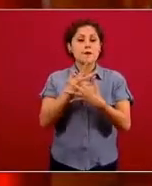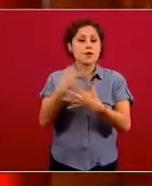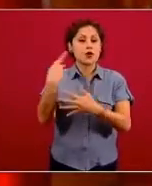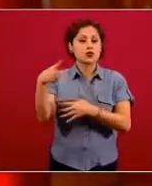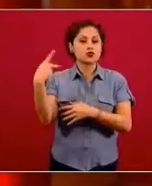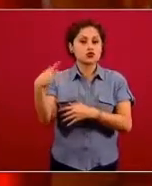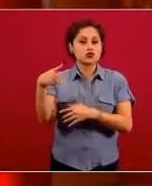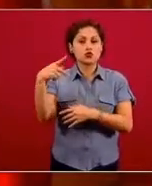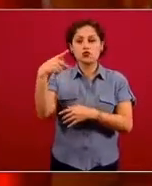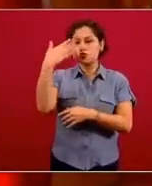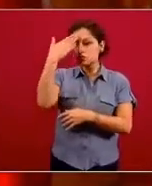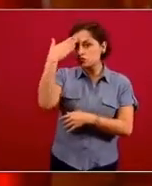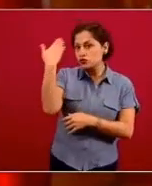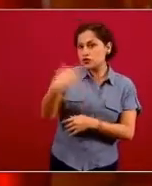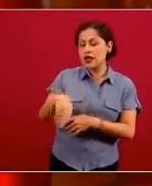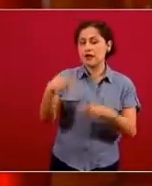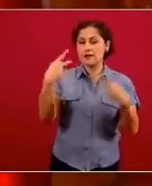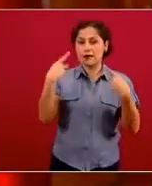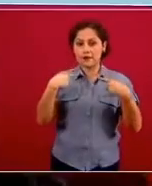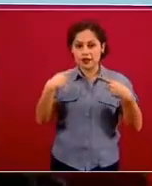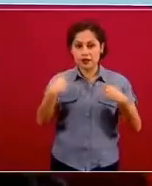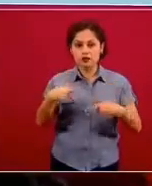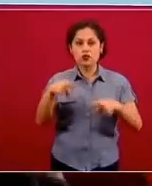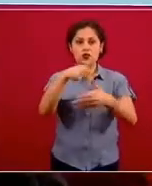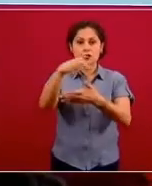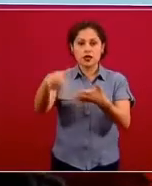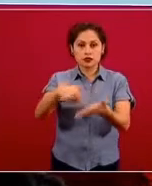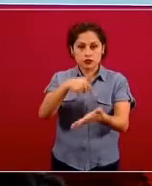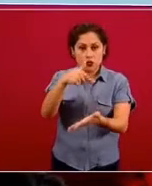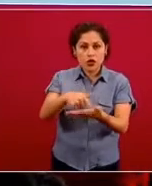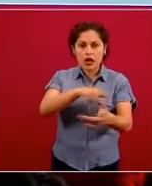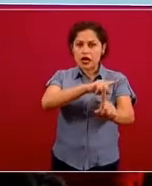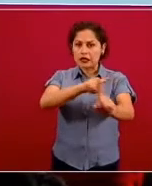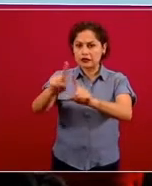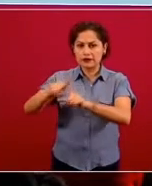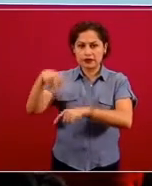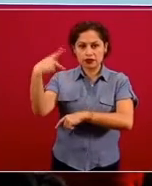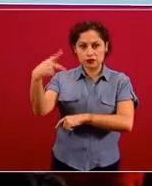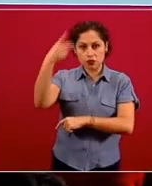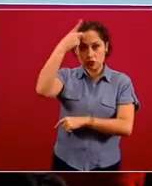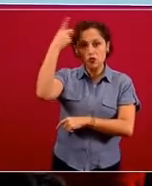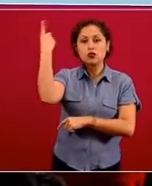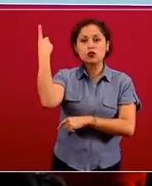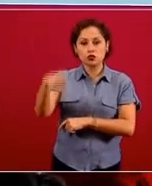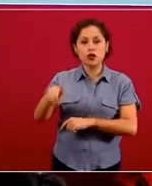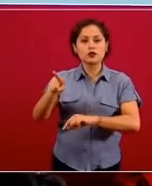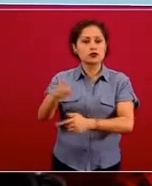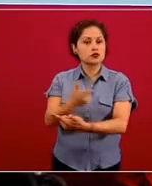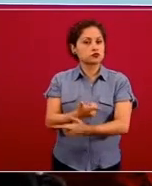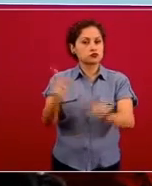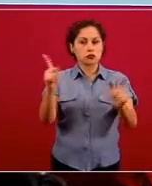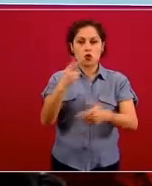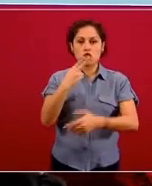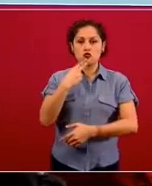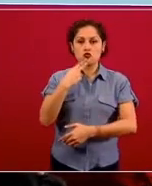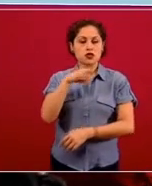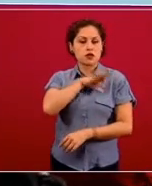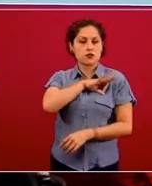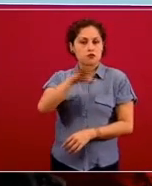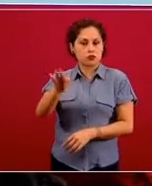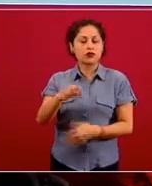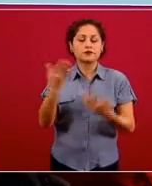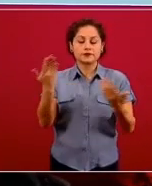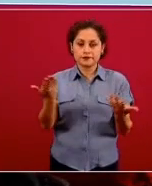well as state secretariats, they have said that all of their power, all of their infrastructure, all of their information, they're going to share